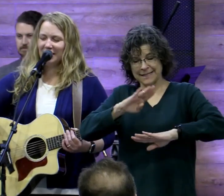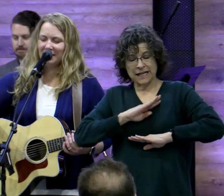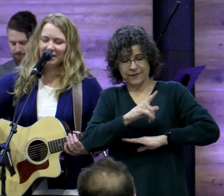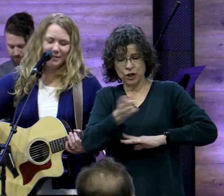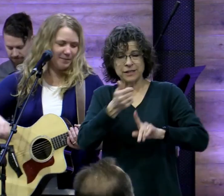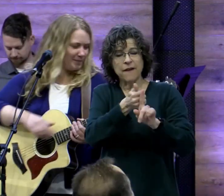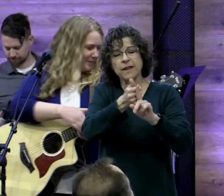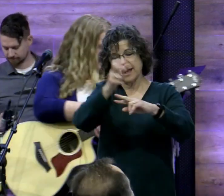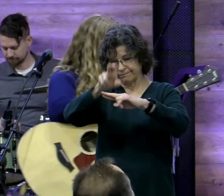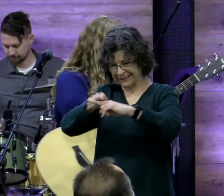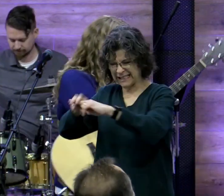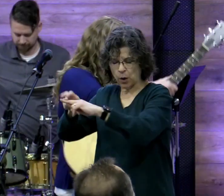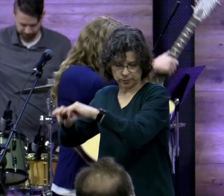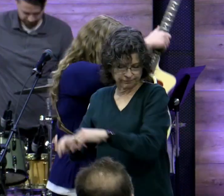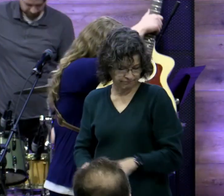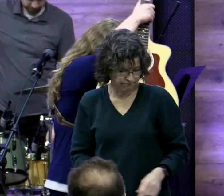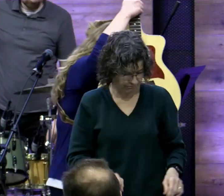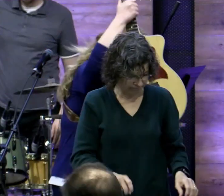your seats.